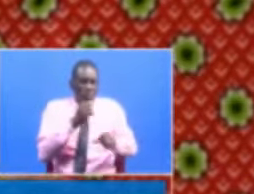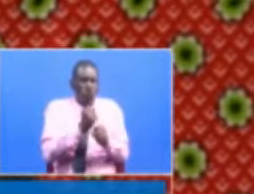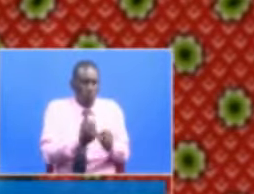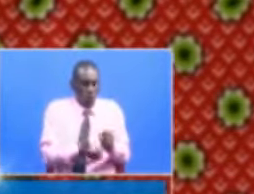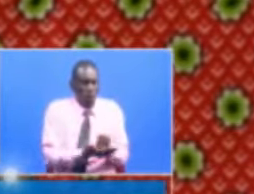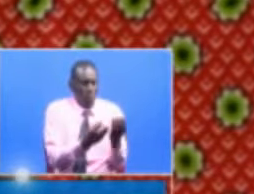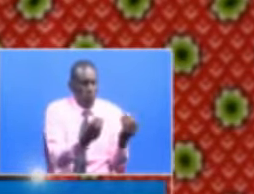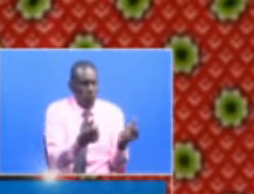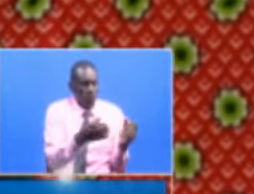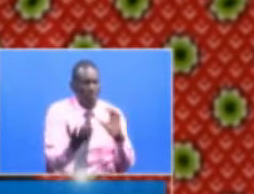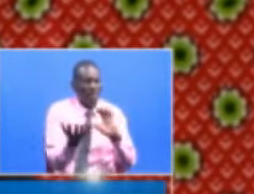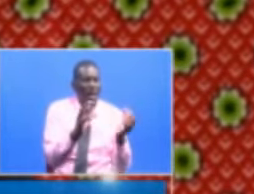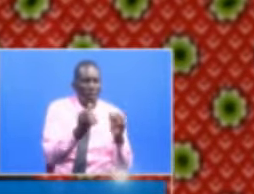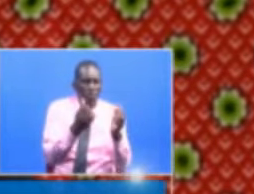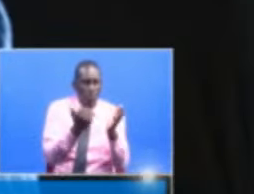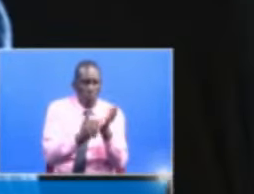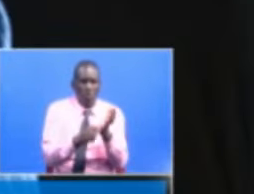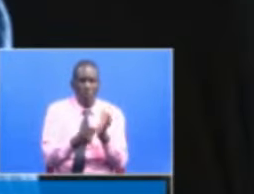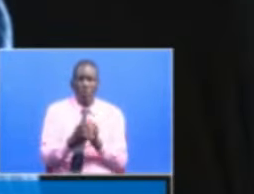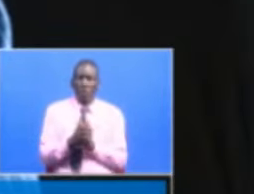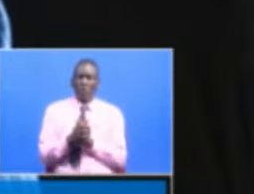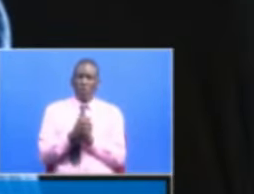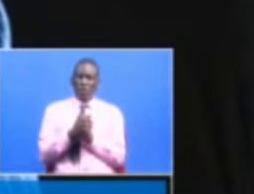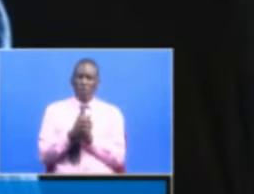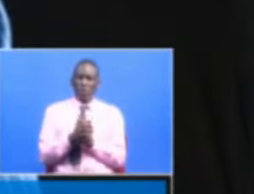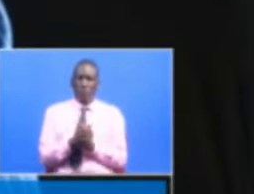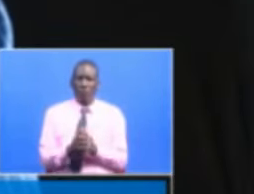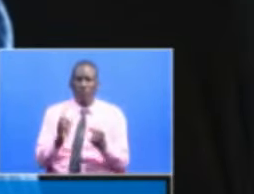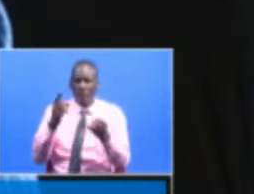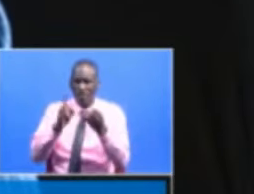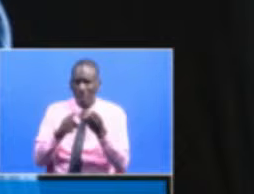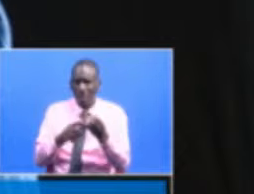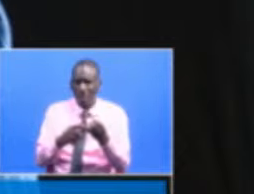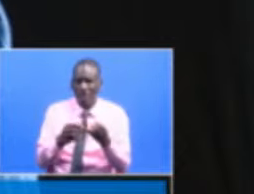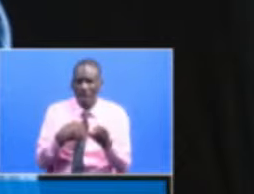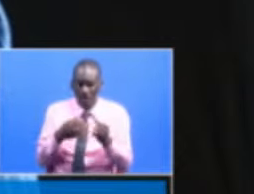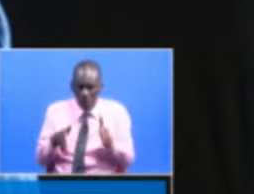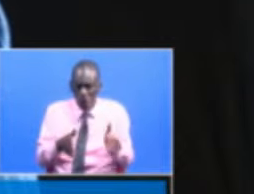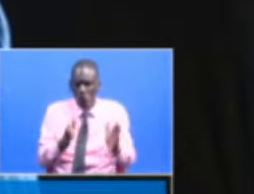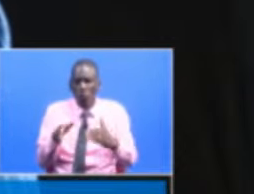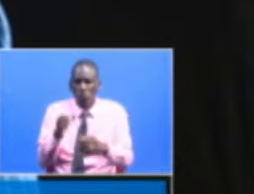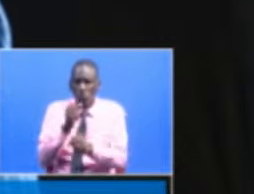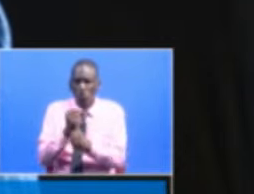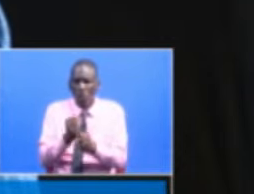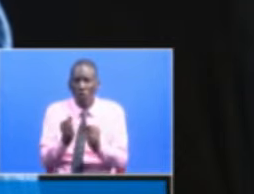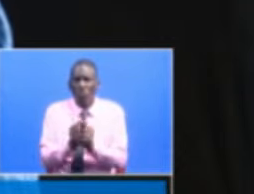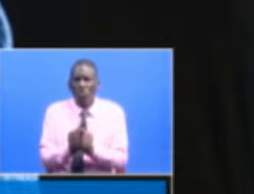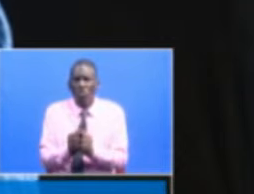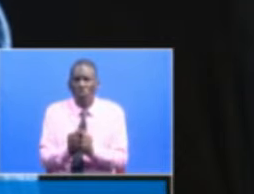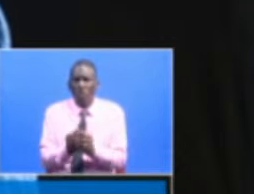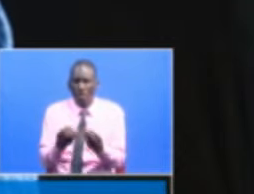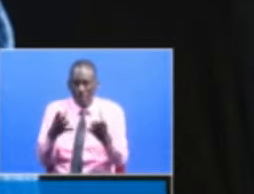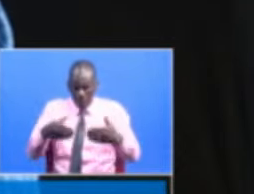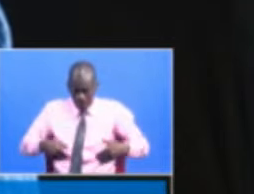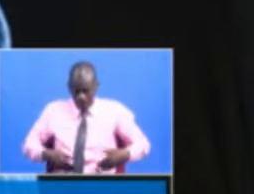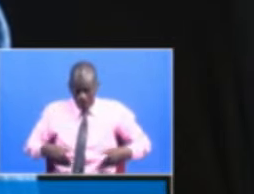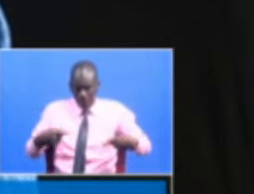this climate problem? Okay. I have had a chance to work with very many young people in